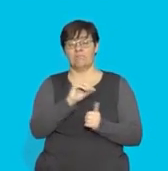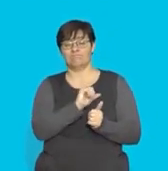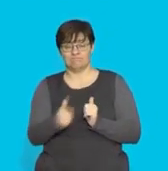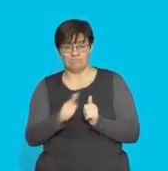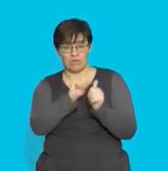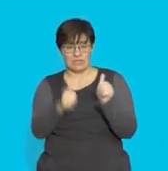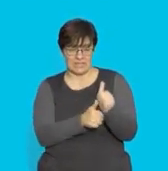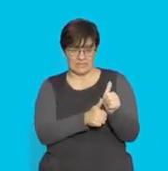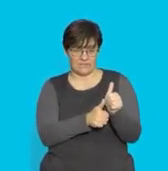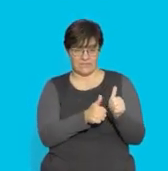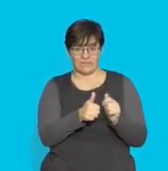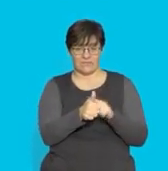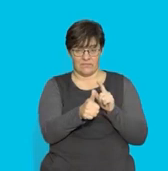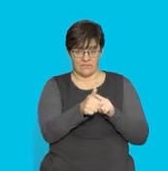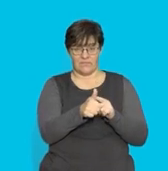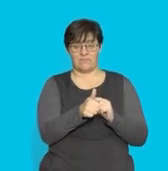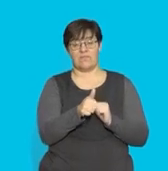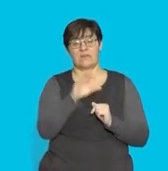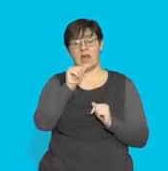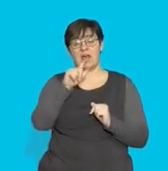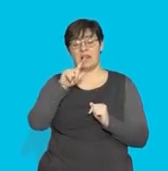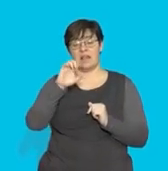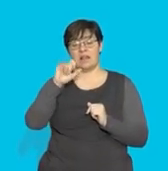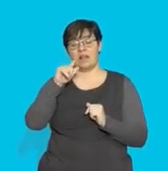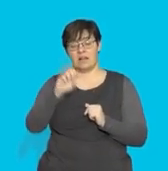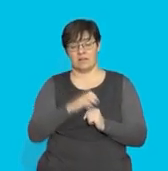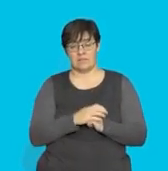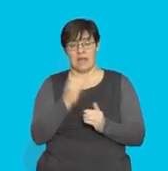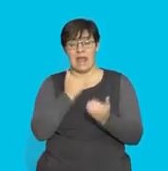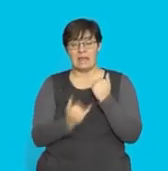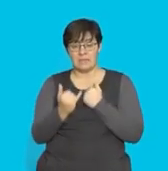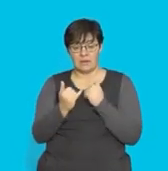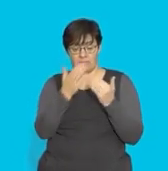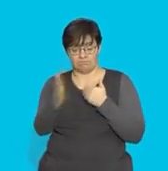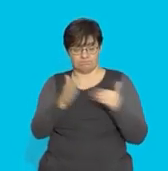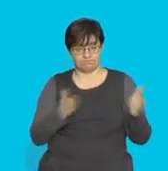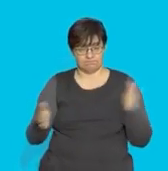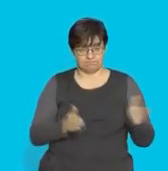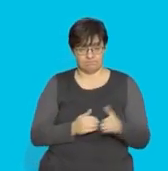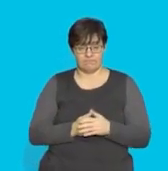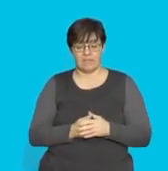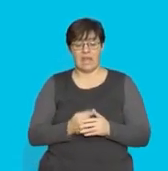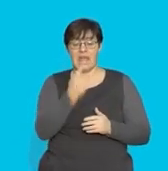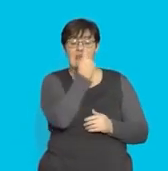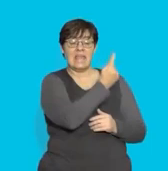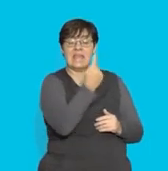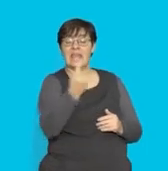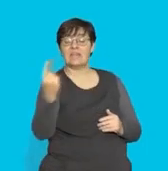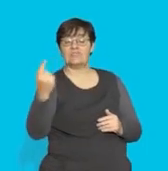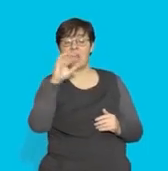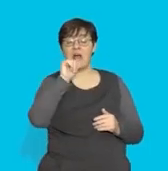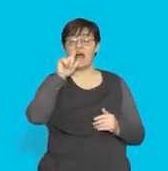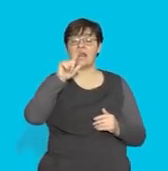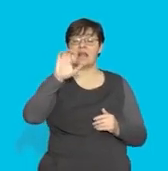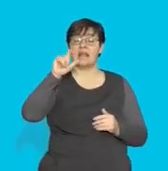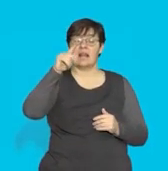it's important that we recognize this fact, as that during independent assortment, each of these